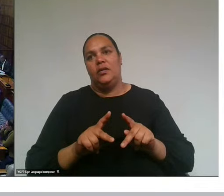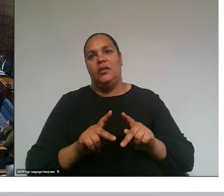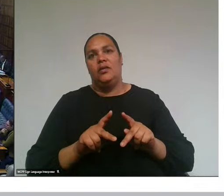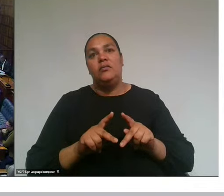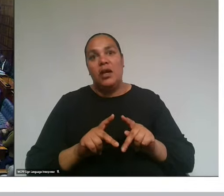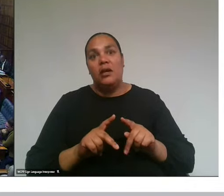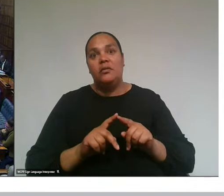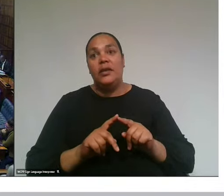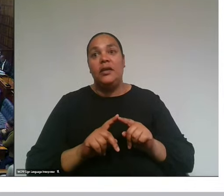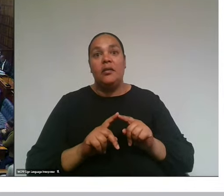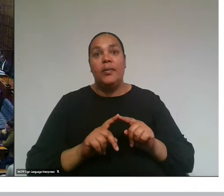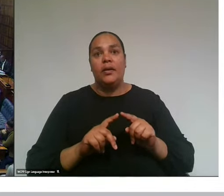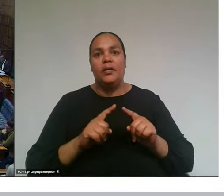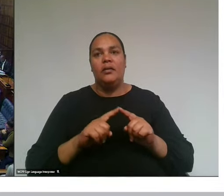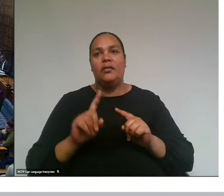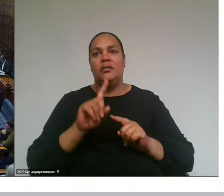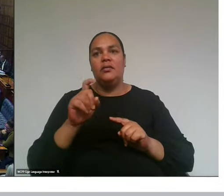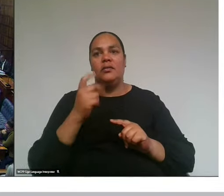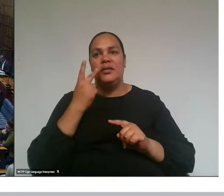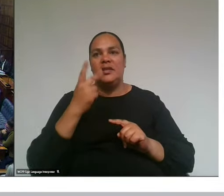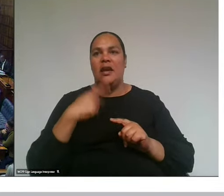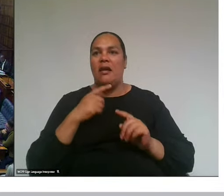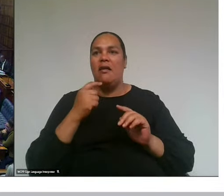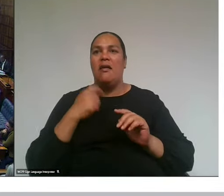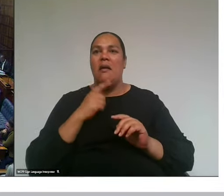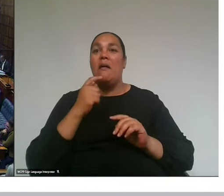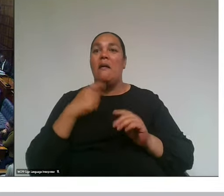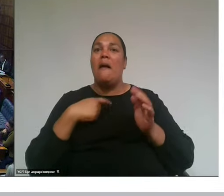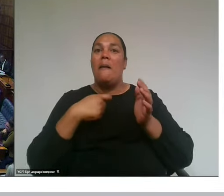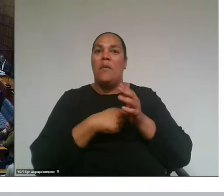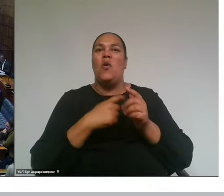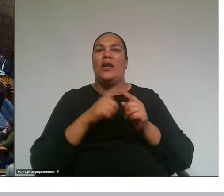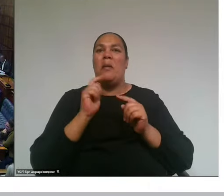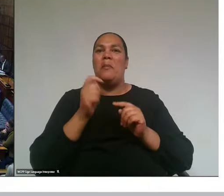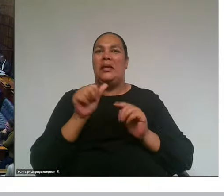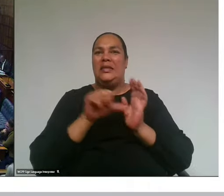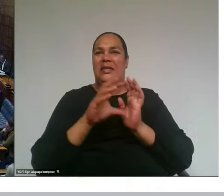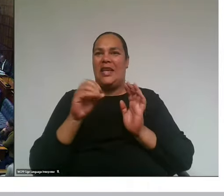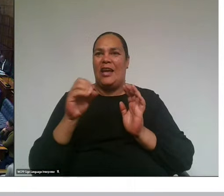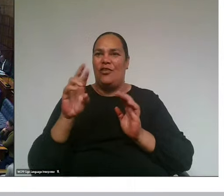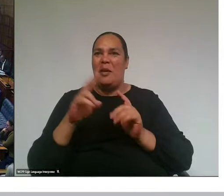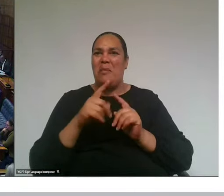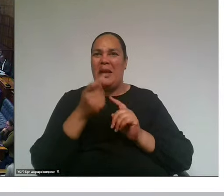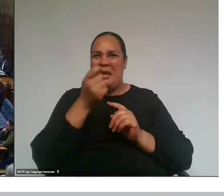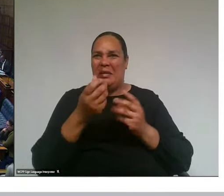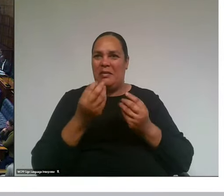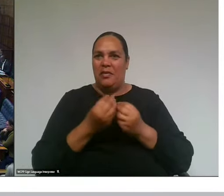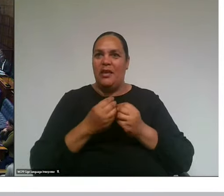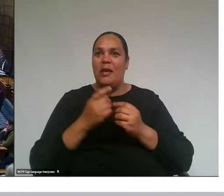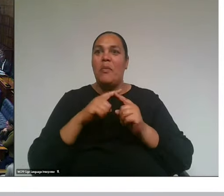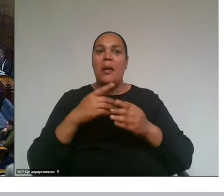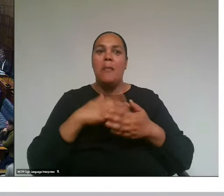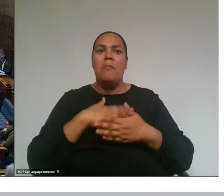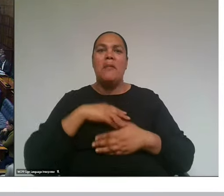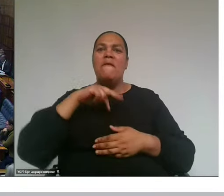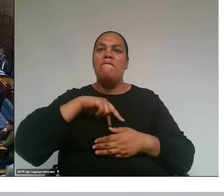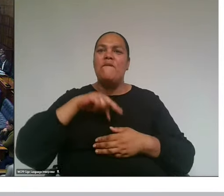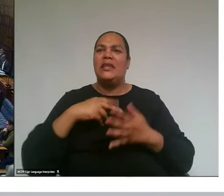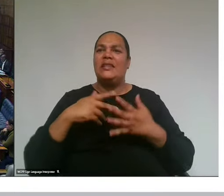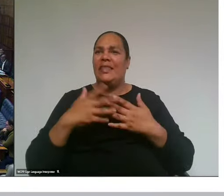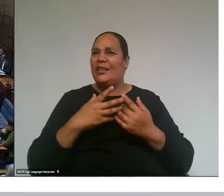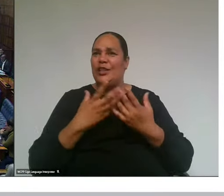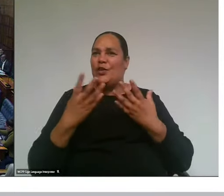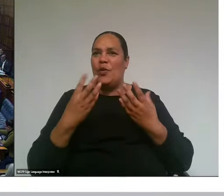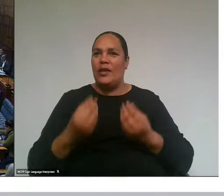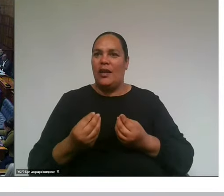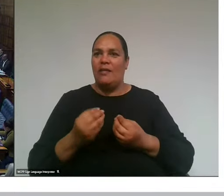want I think my first questions would be on the input uh of the of the H uh which I think